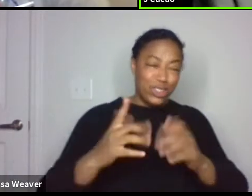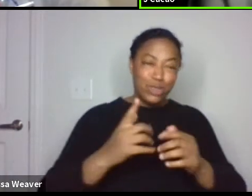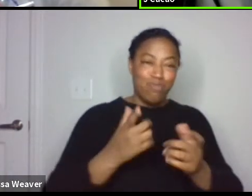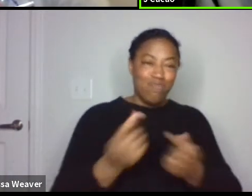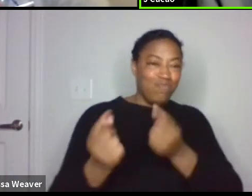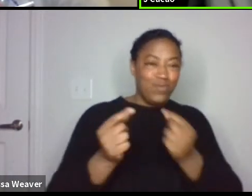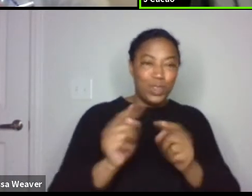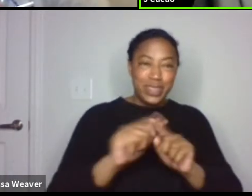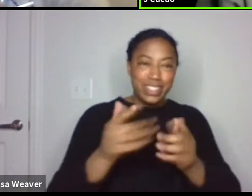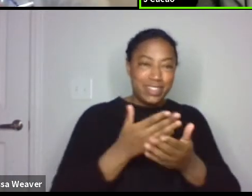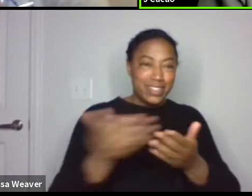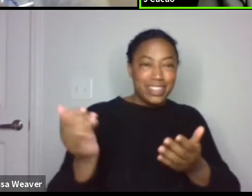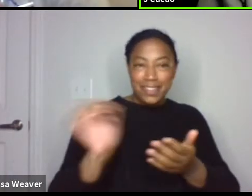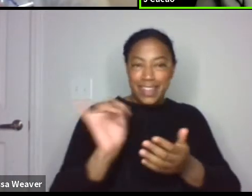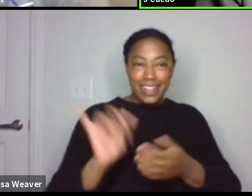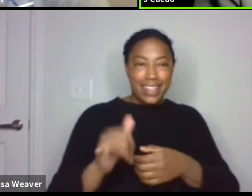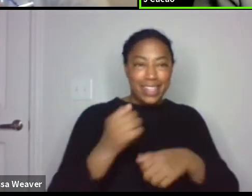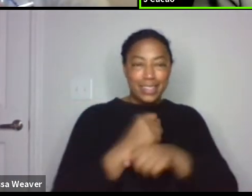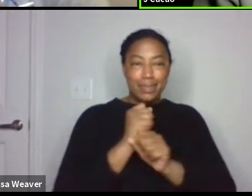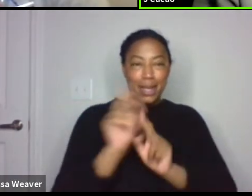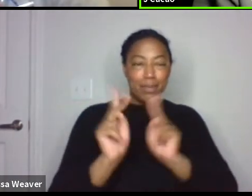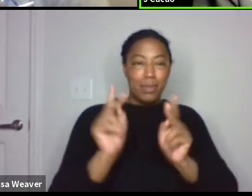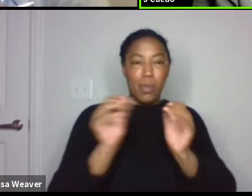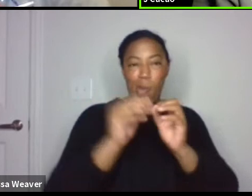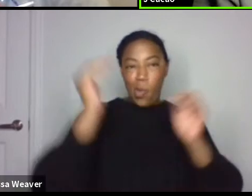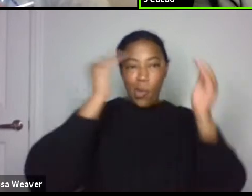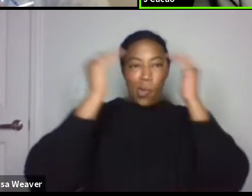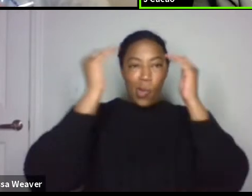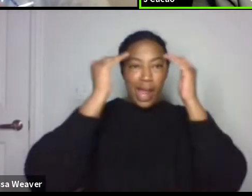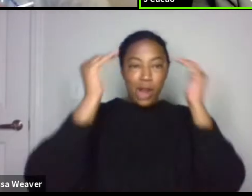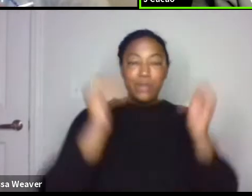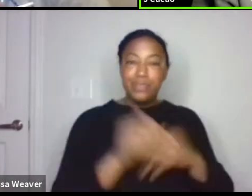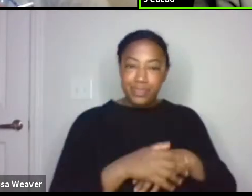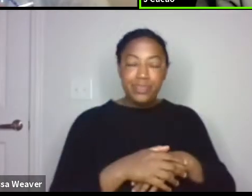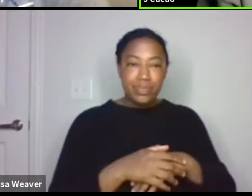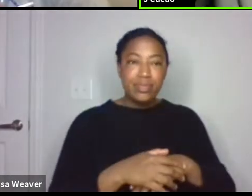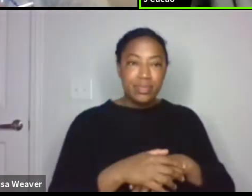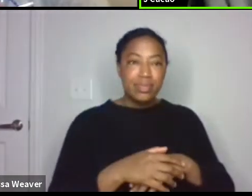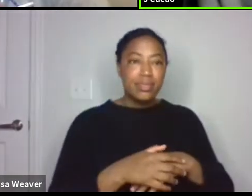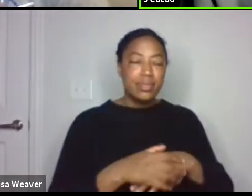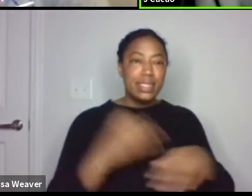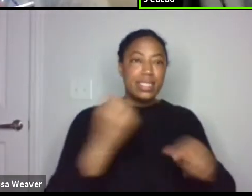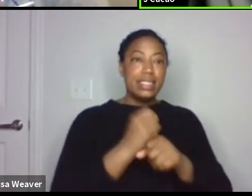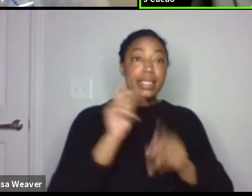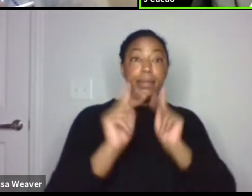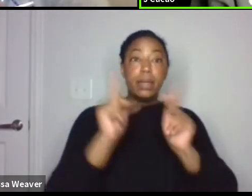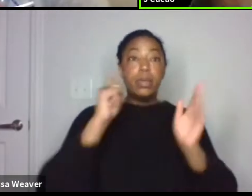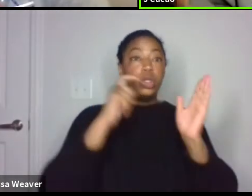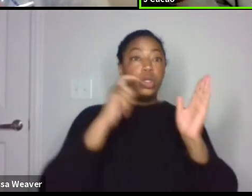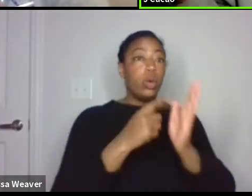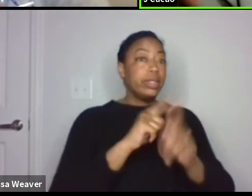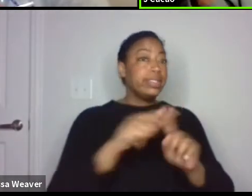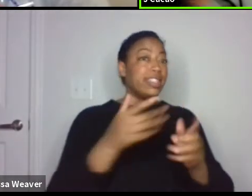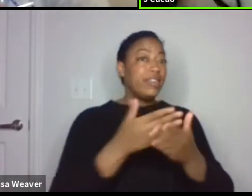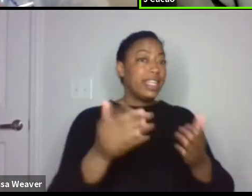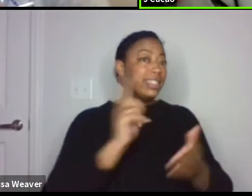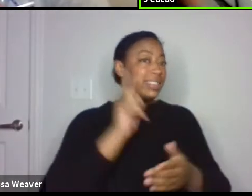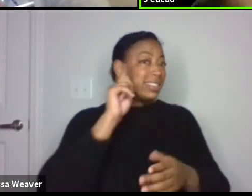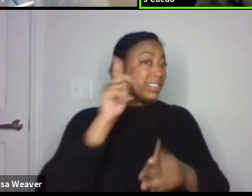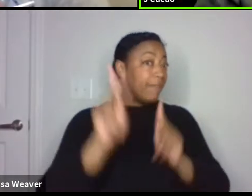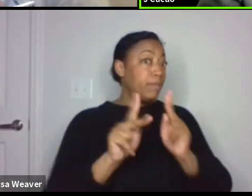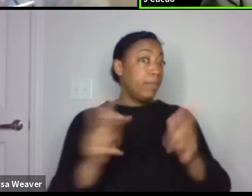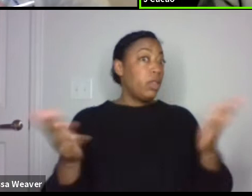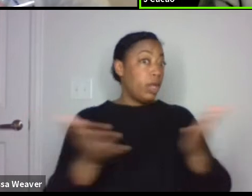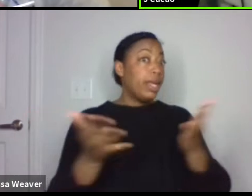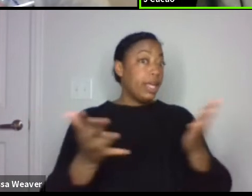like that, you know what I'm saying? Just to make people more aware, just to get people to notice different things, you know what I'm saying? Because deaf people are around, they're out here,